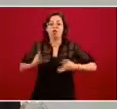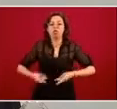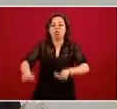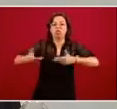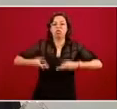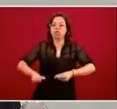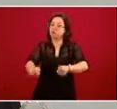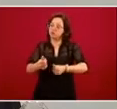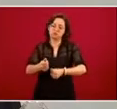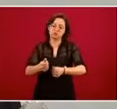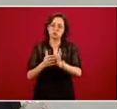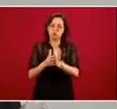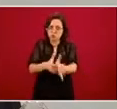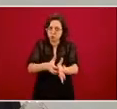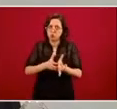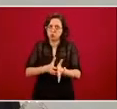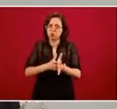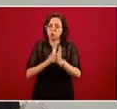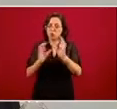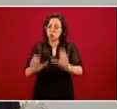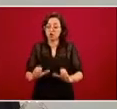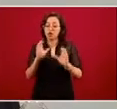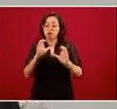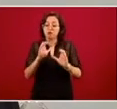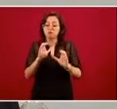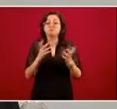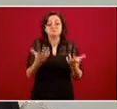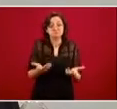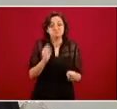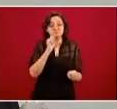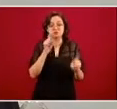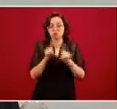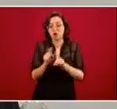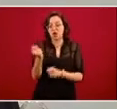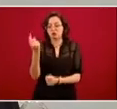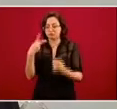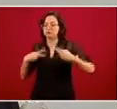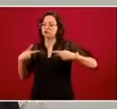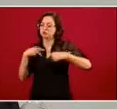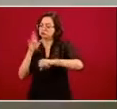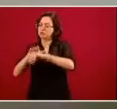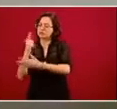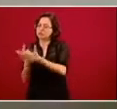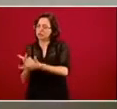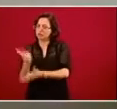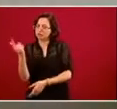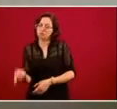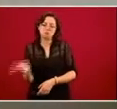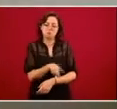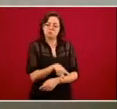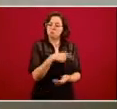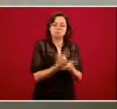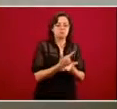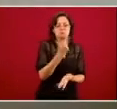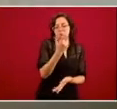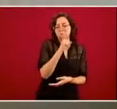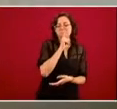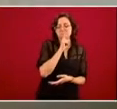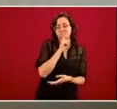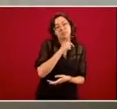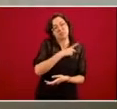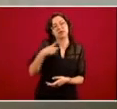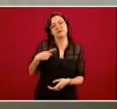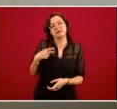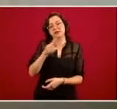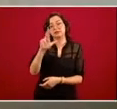resources in a rational manner, and to recognize that there are people who are at a higher risk of being susceptible and